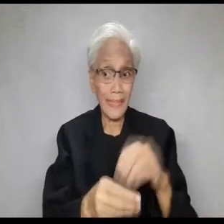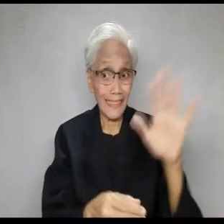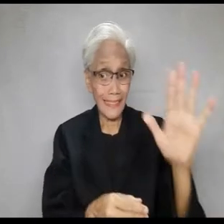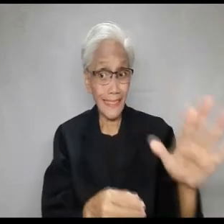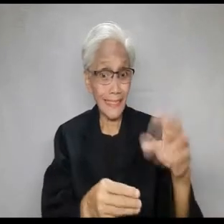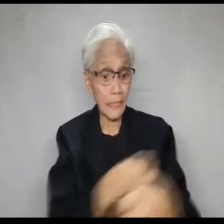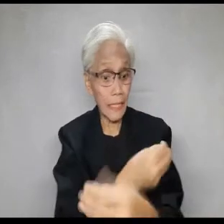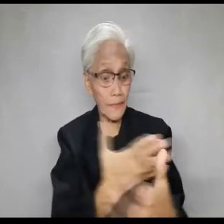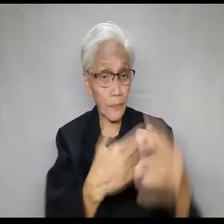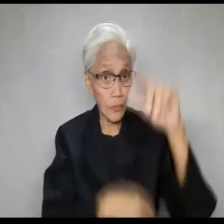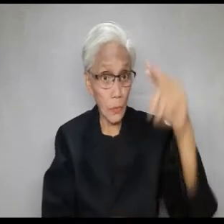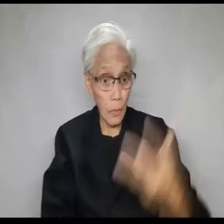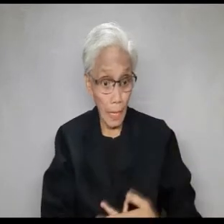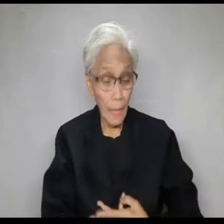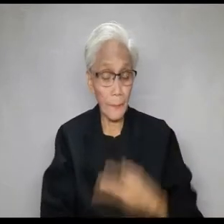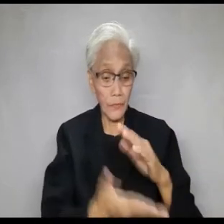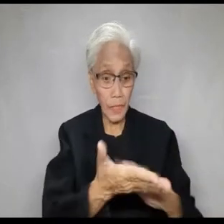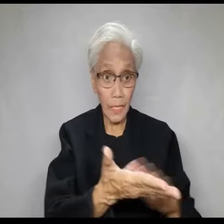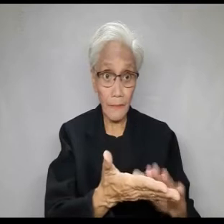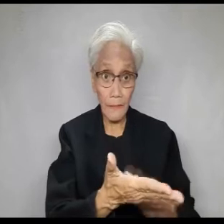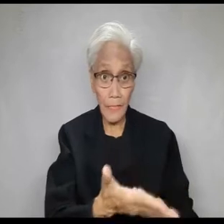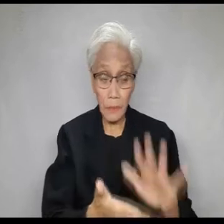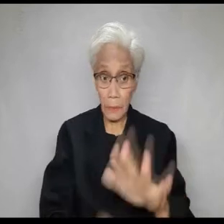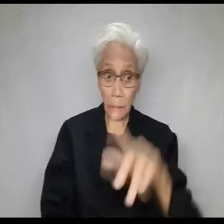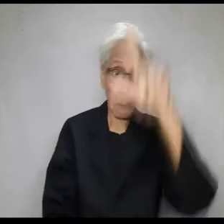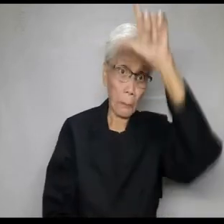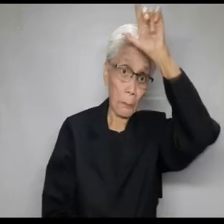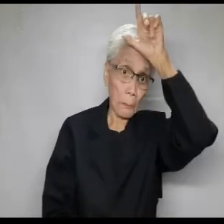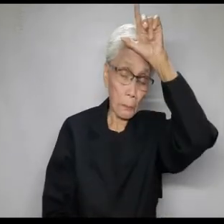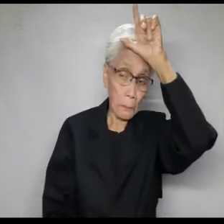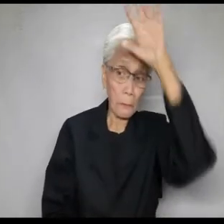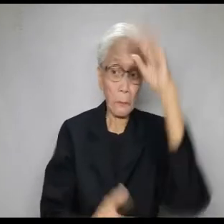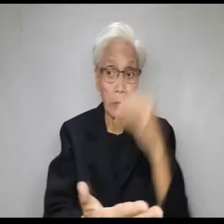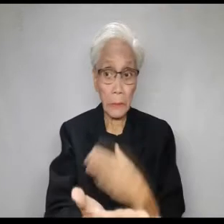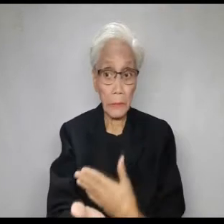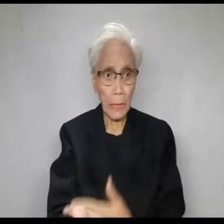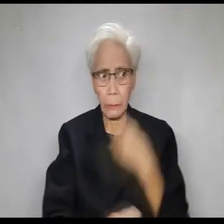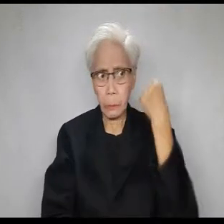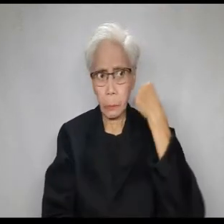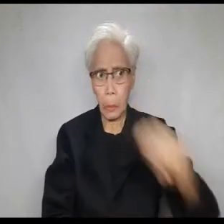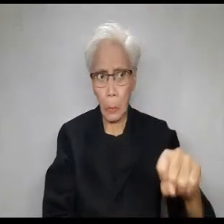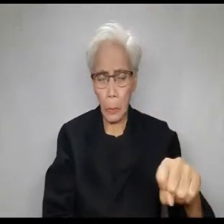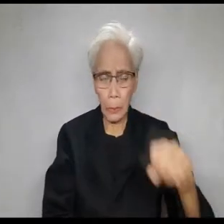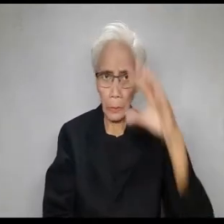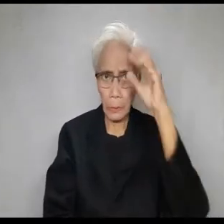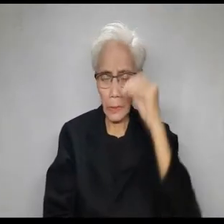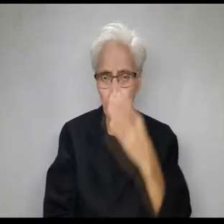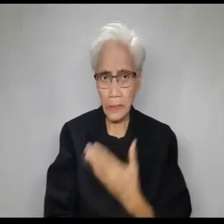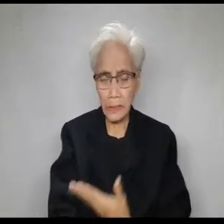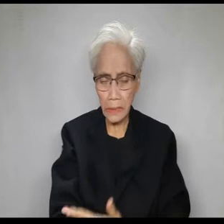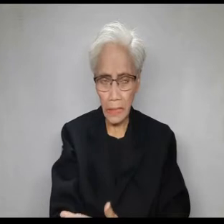of him giving welcome and forgiveness to his loser kind of a once disrespectful